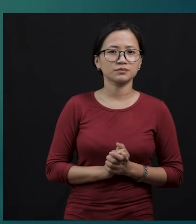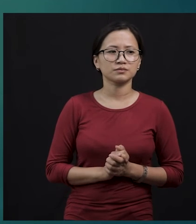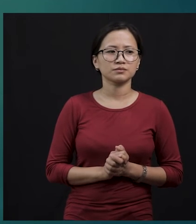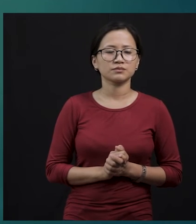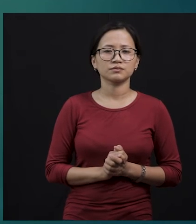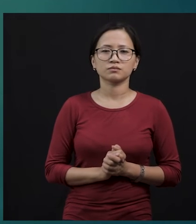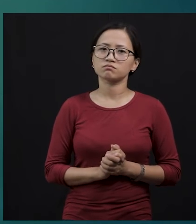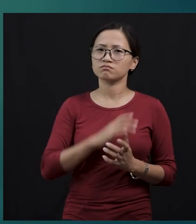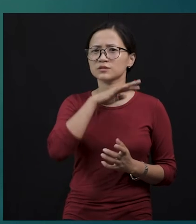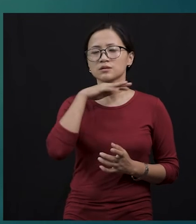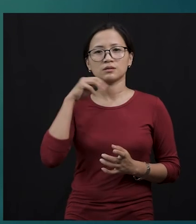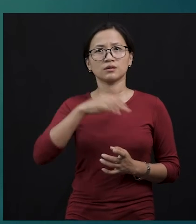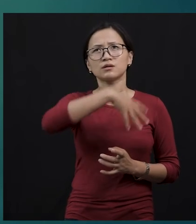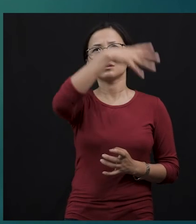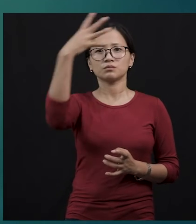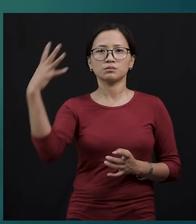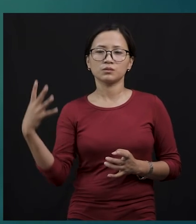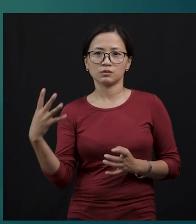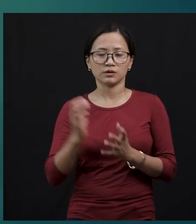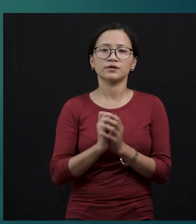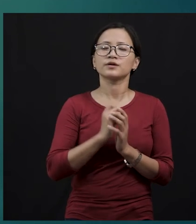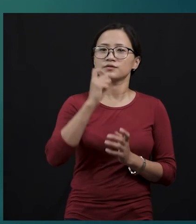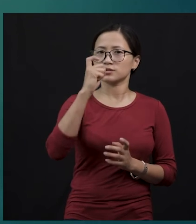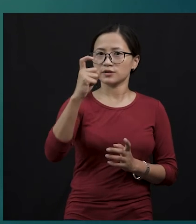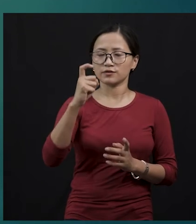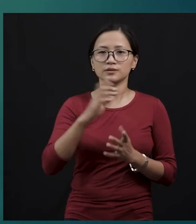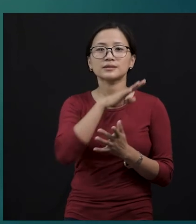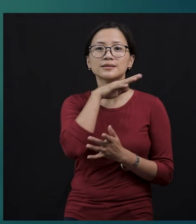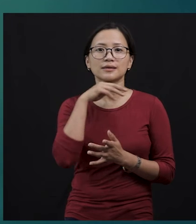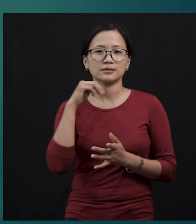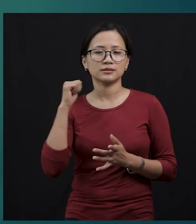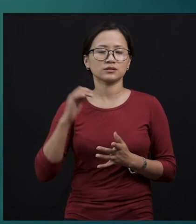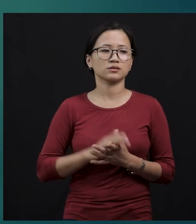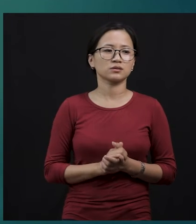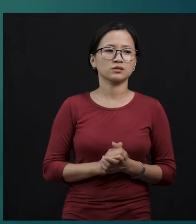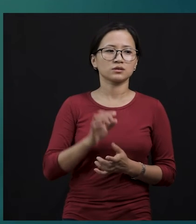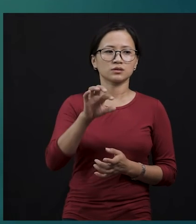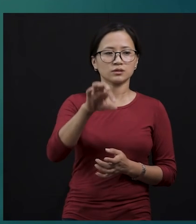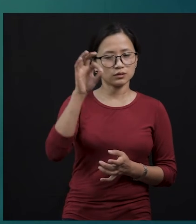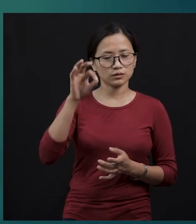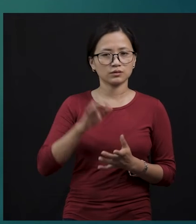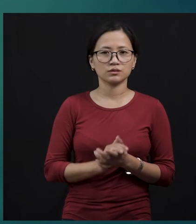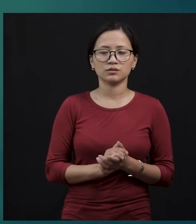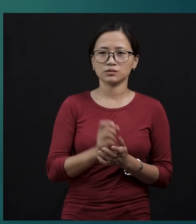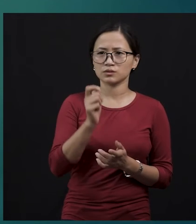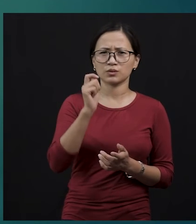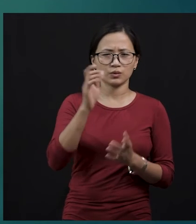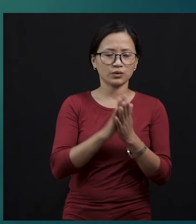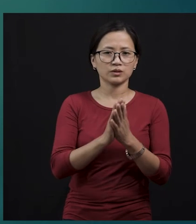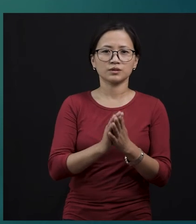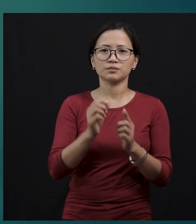A rainbow has 7 colors. Okay, now since I've explained, I want you to look at this. You will find this work in page